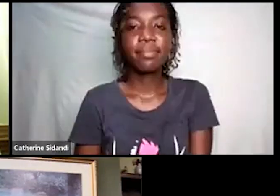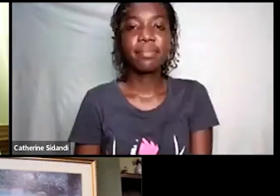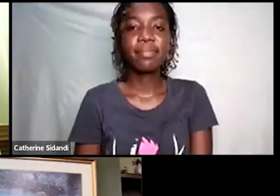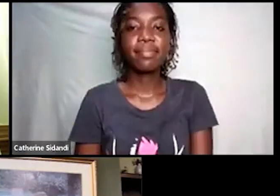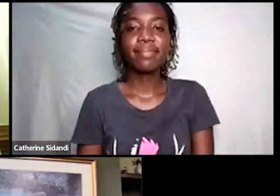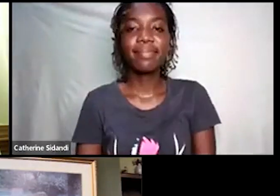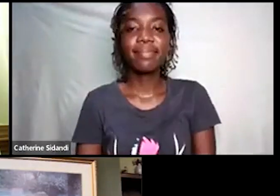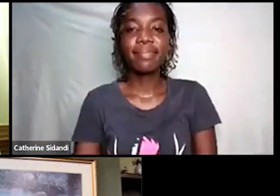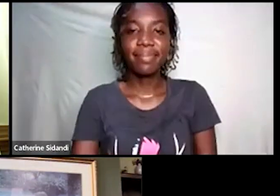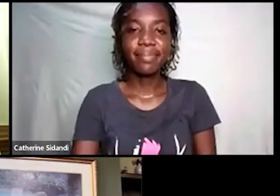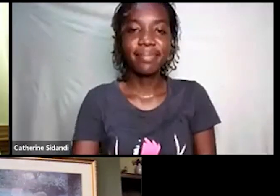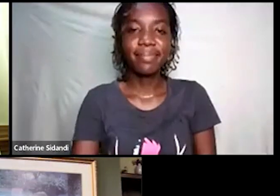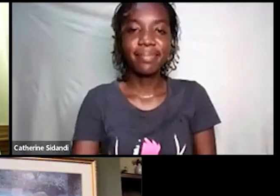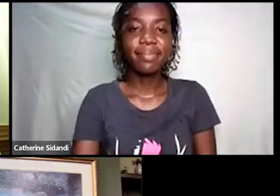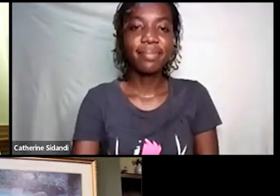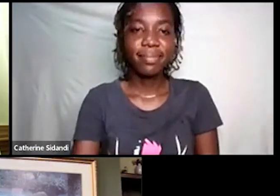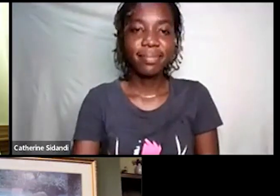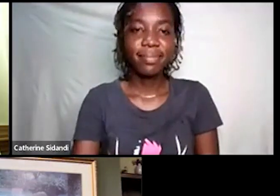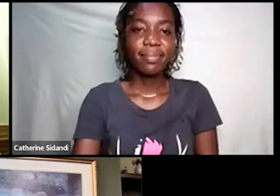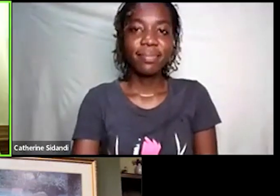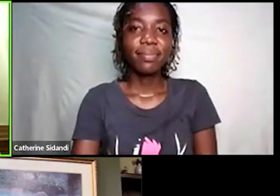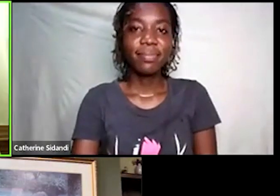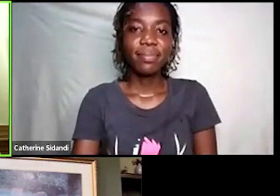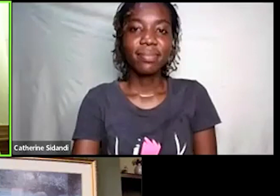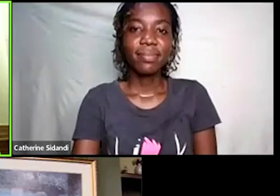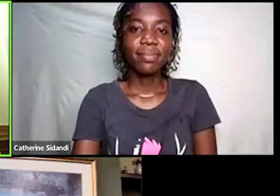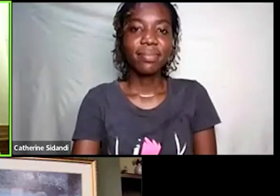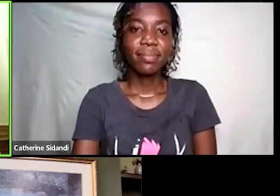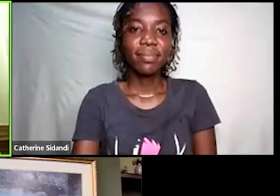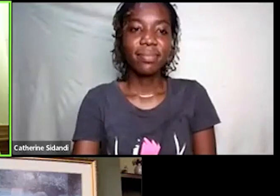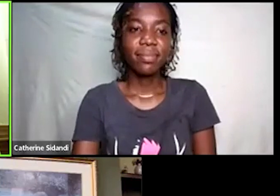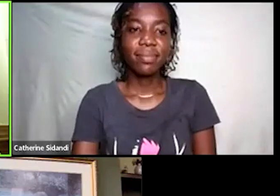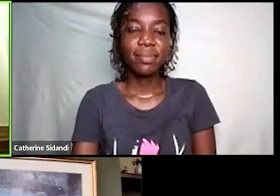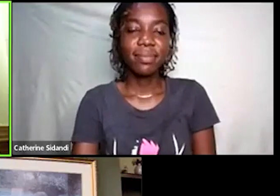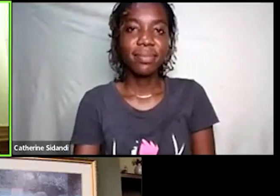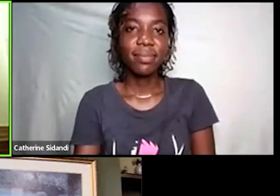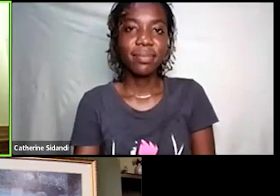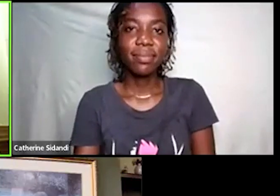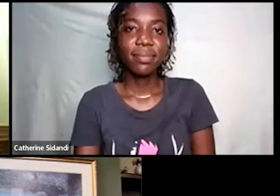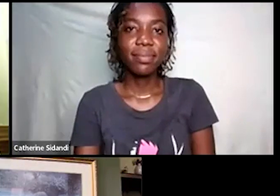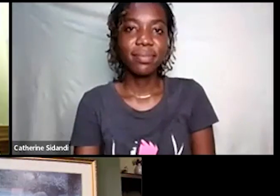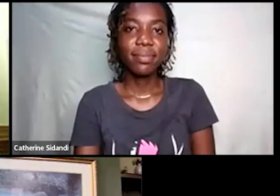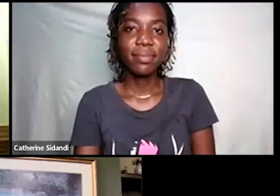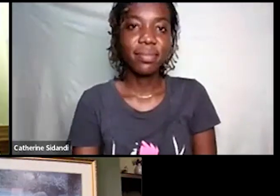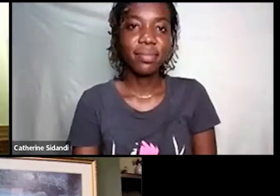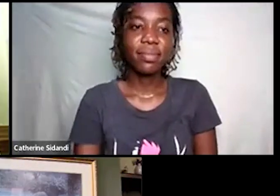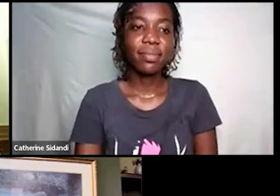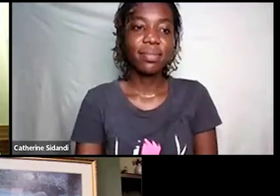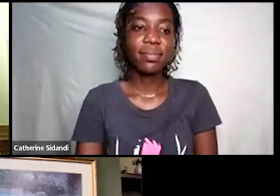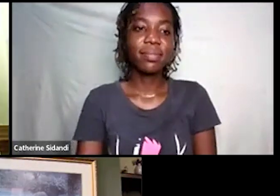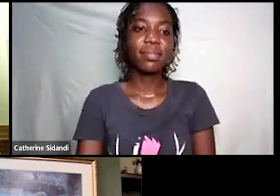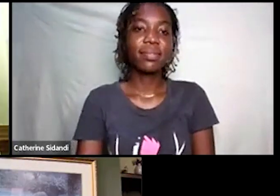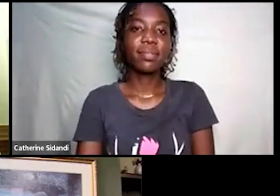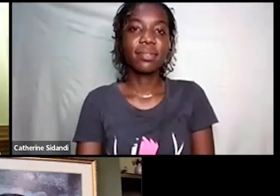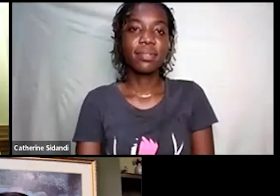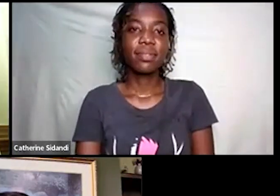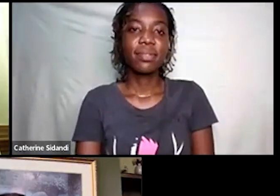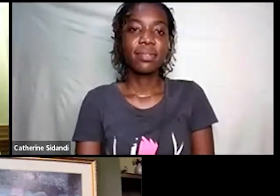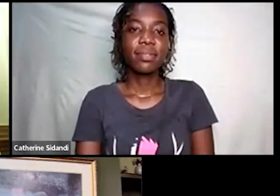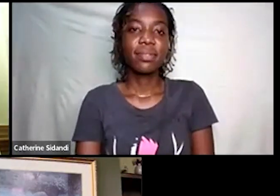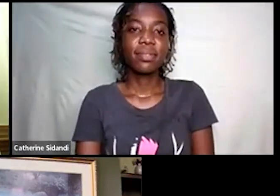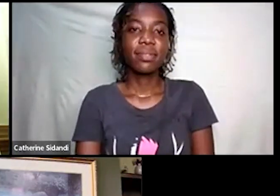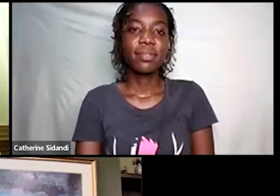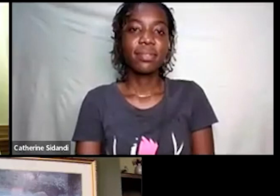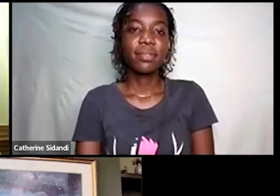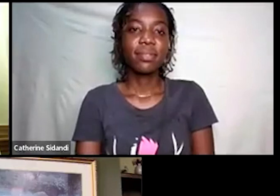May I make a comment, please? Yes, Fiona. Yes, Fiona. Okay. By the way, I think